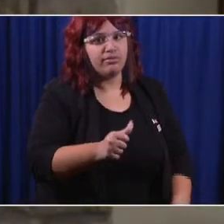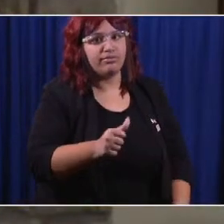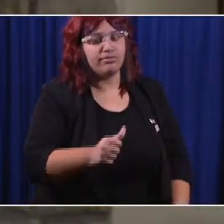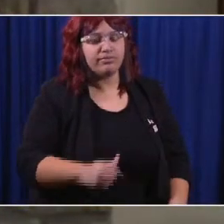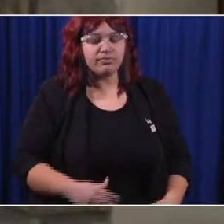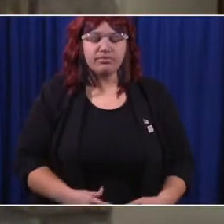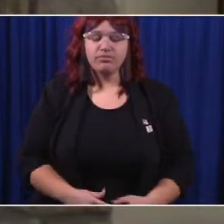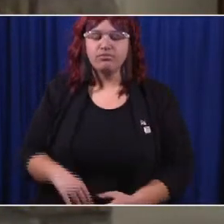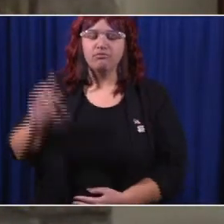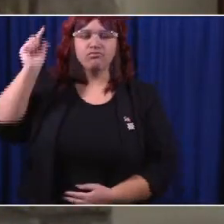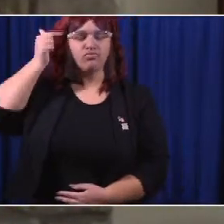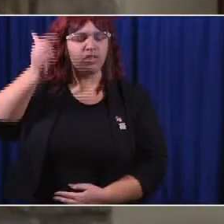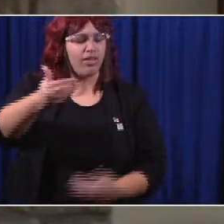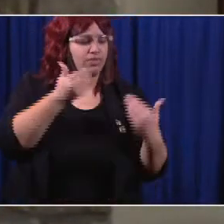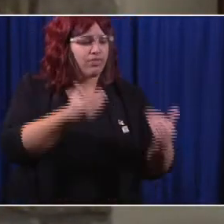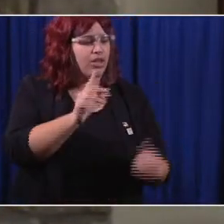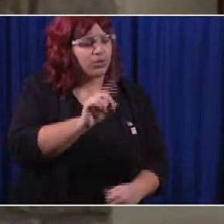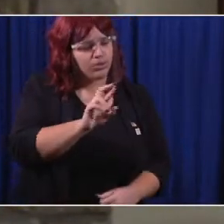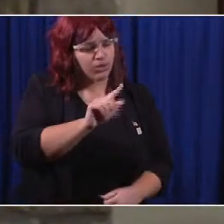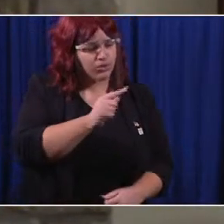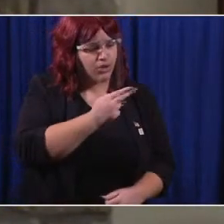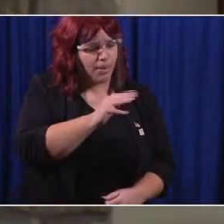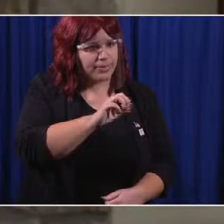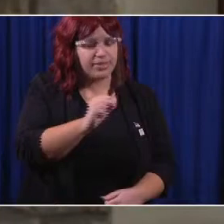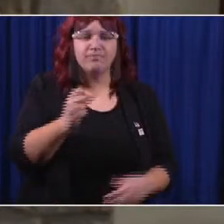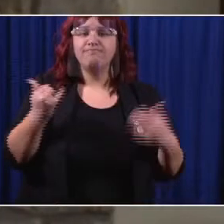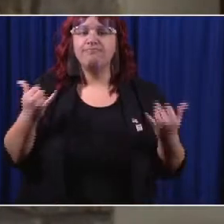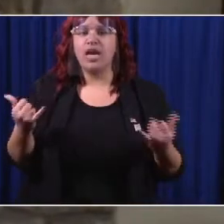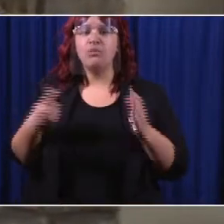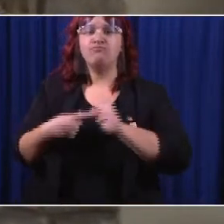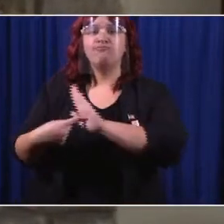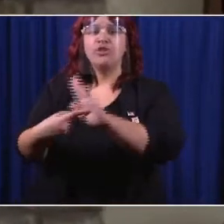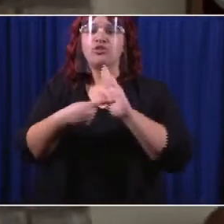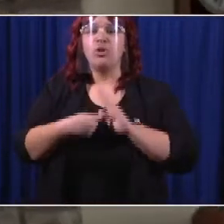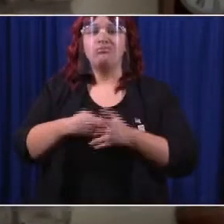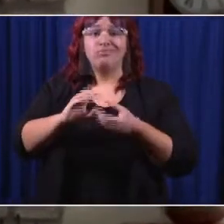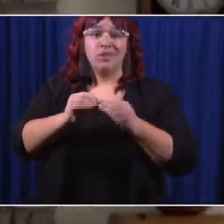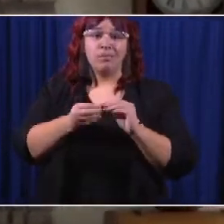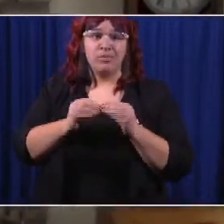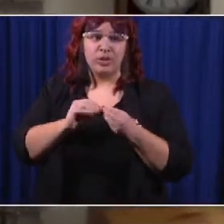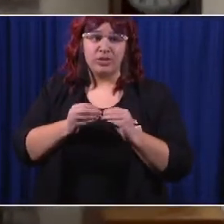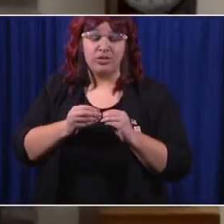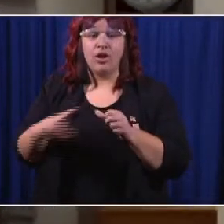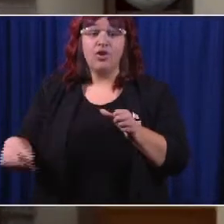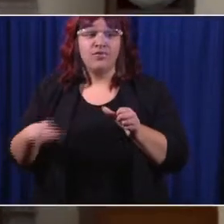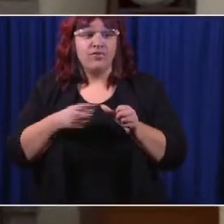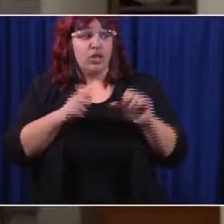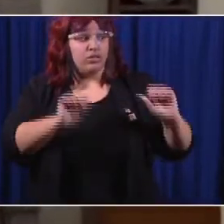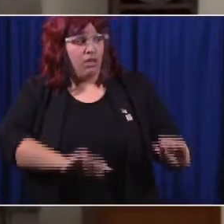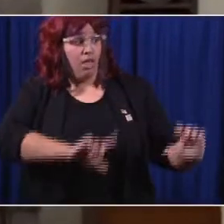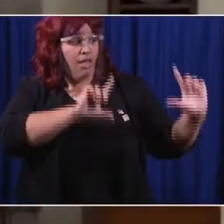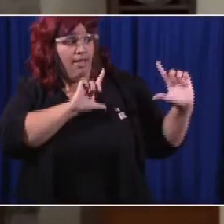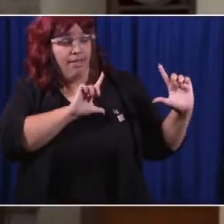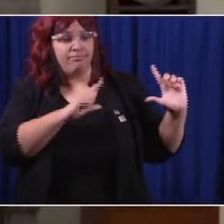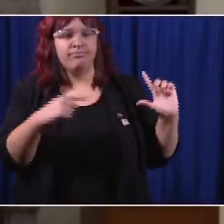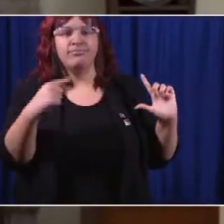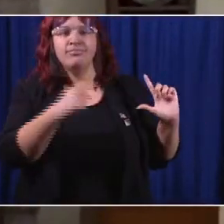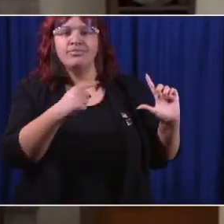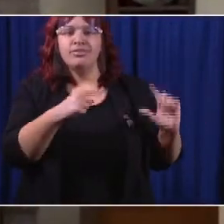to the data slide, please. We'll start with the hospital slide, since Dr. Thomas was talking about our hospitals.